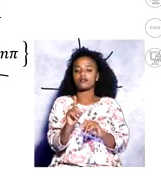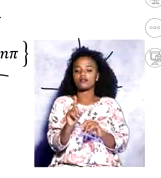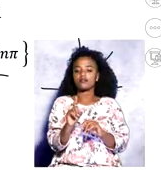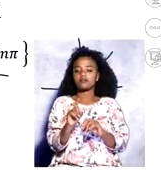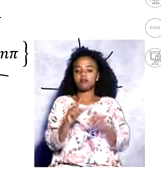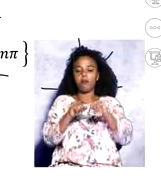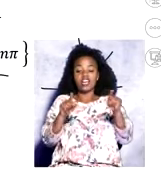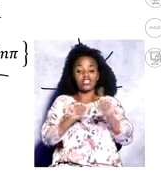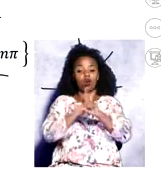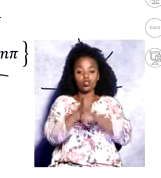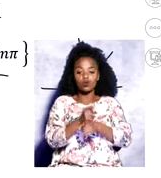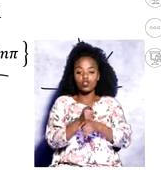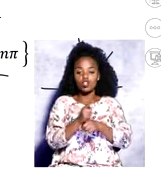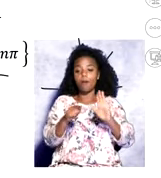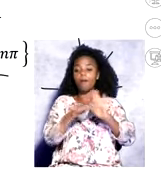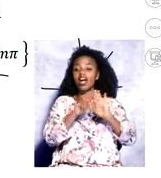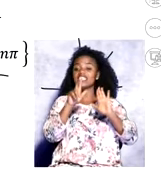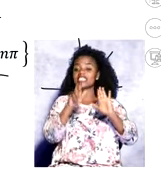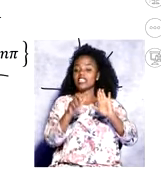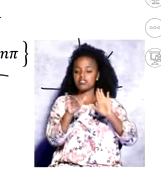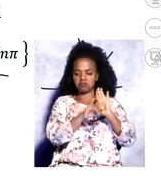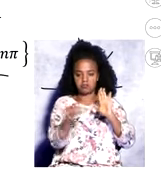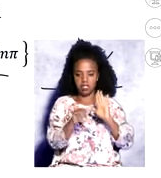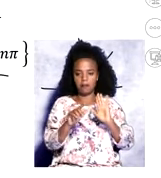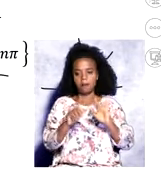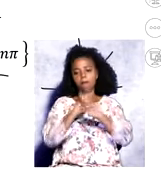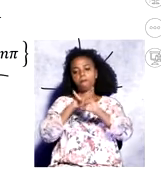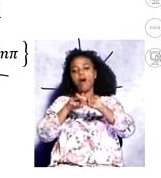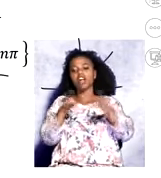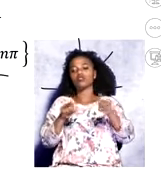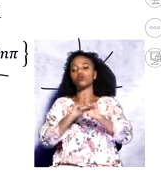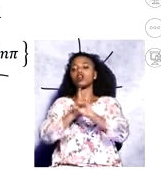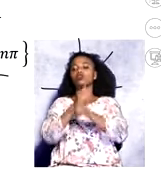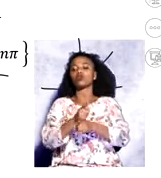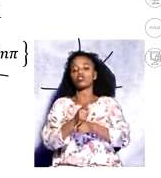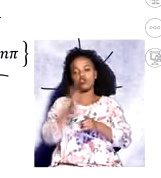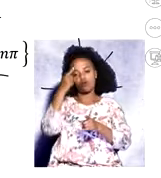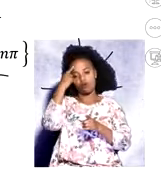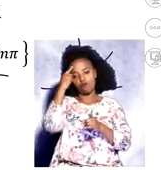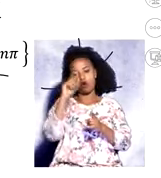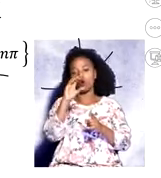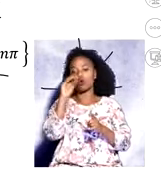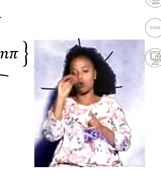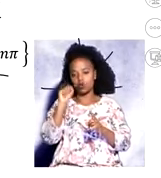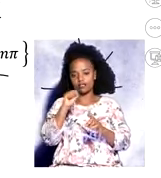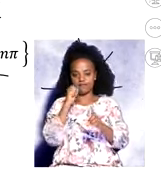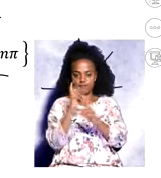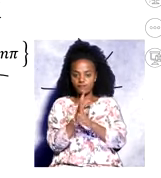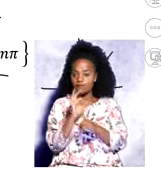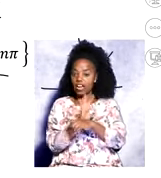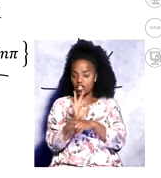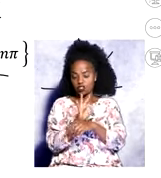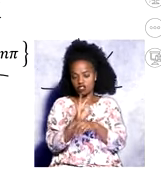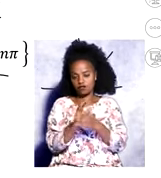particular solution, minus 30 will also a particular solution for this cosine function.